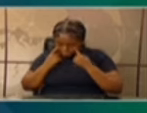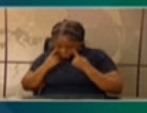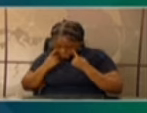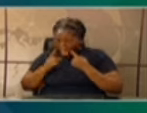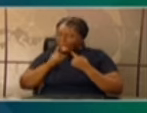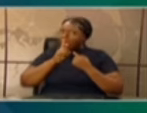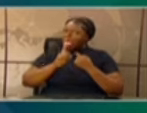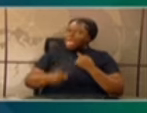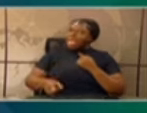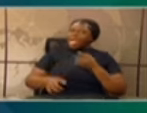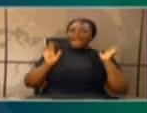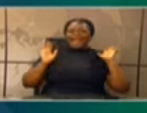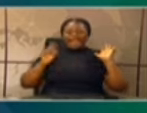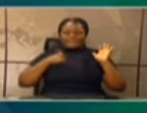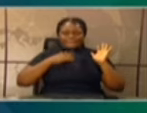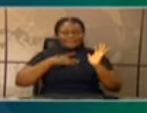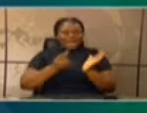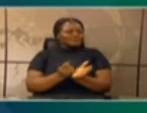At the UK,